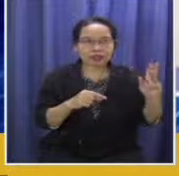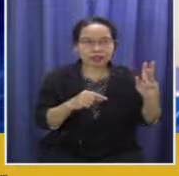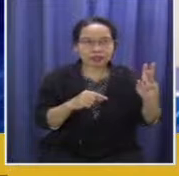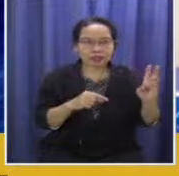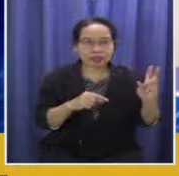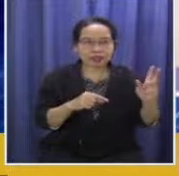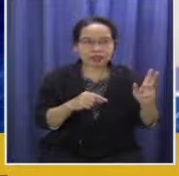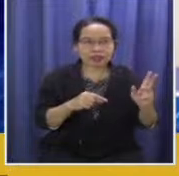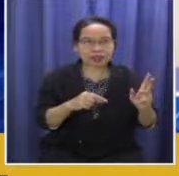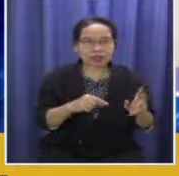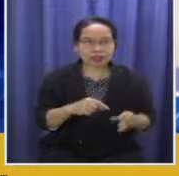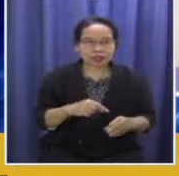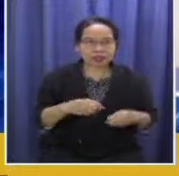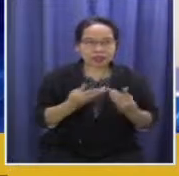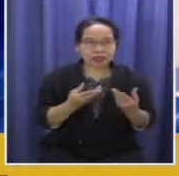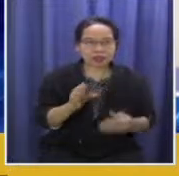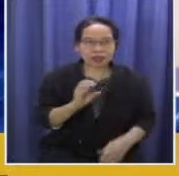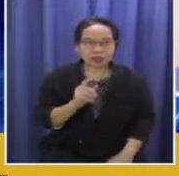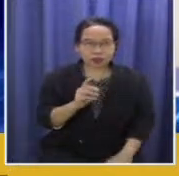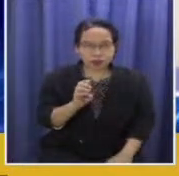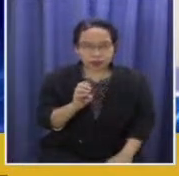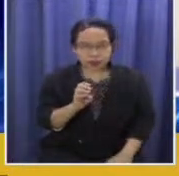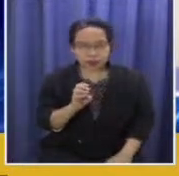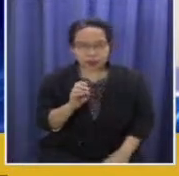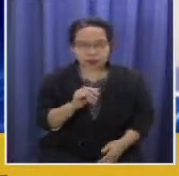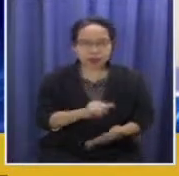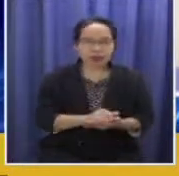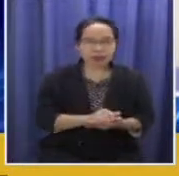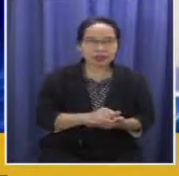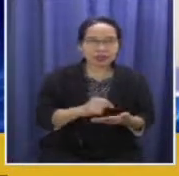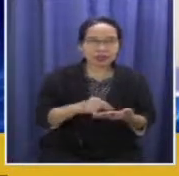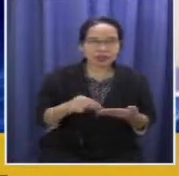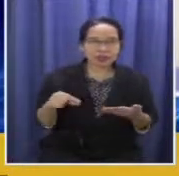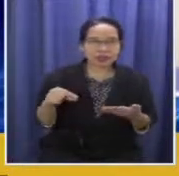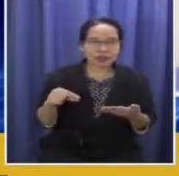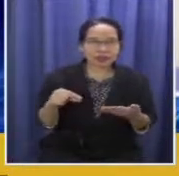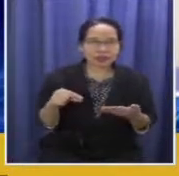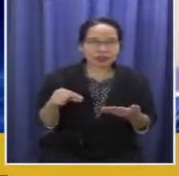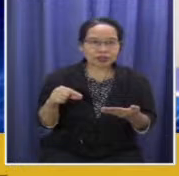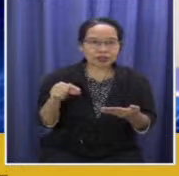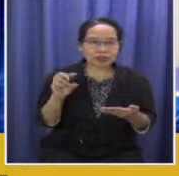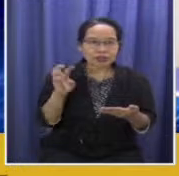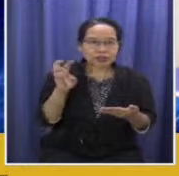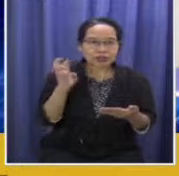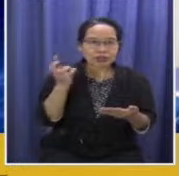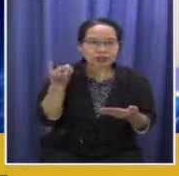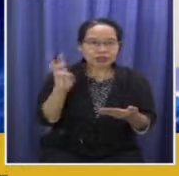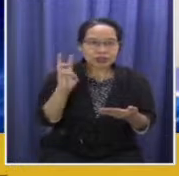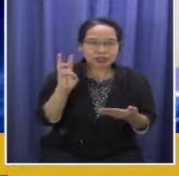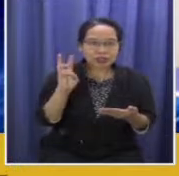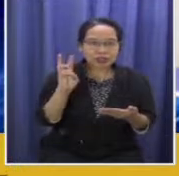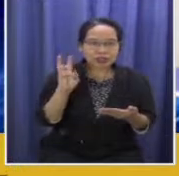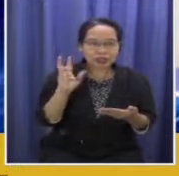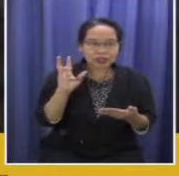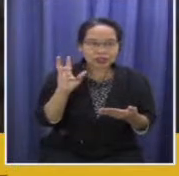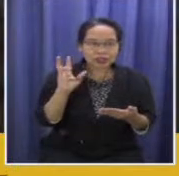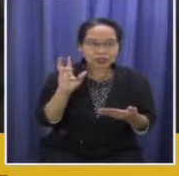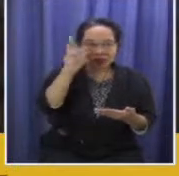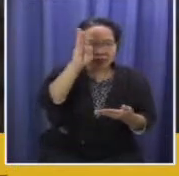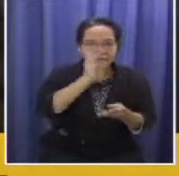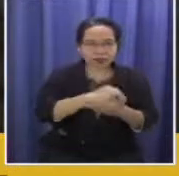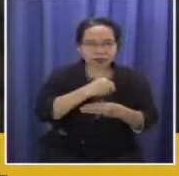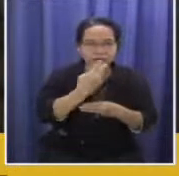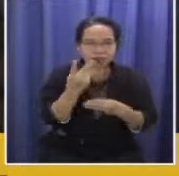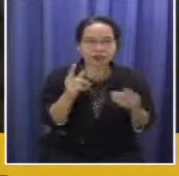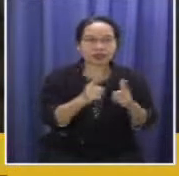would just like to give you a clue that is in verse 16. God made